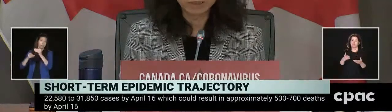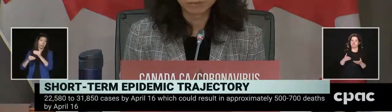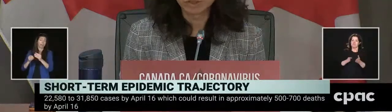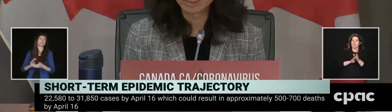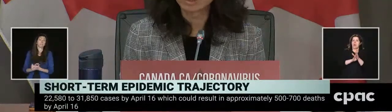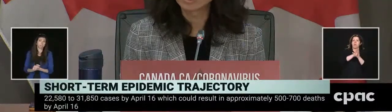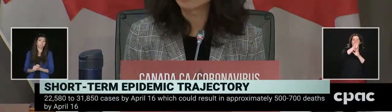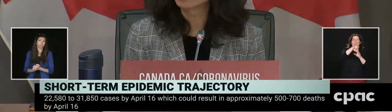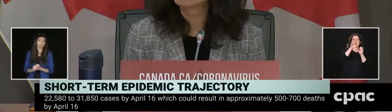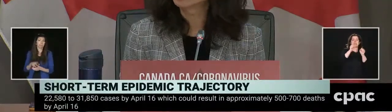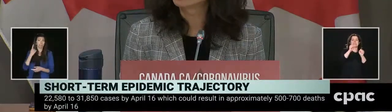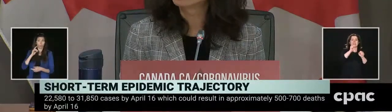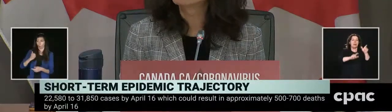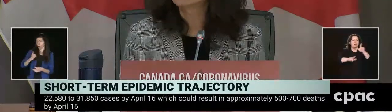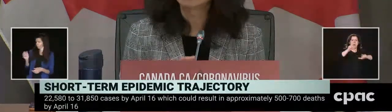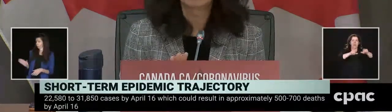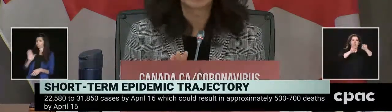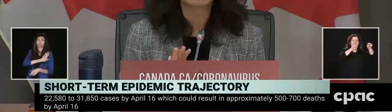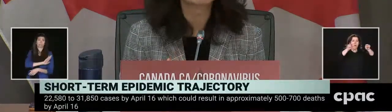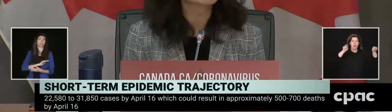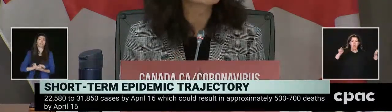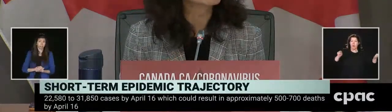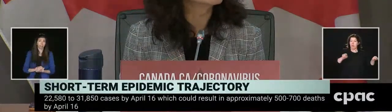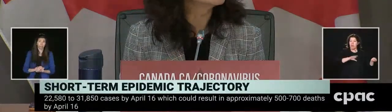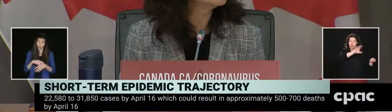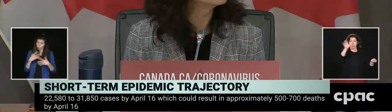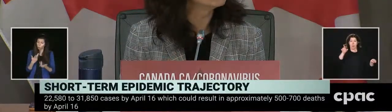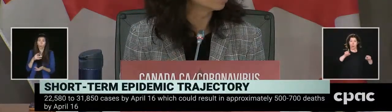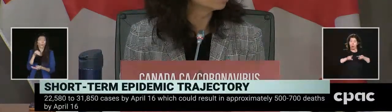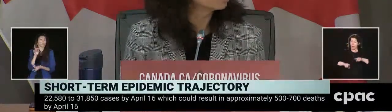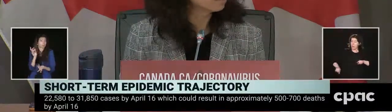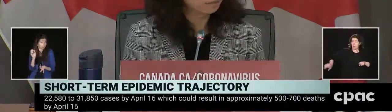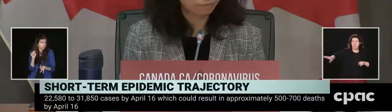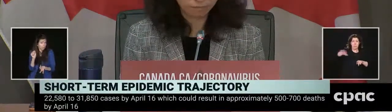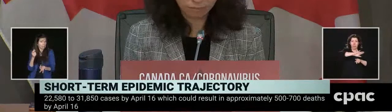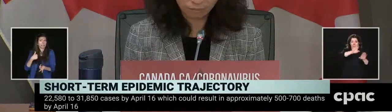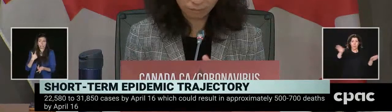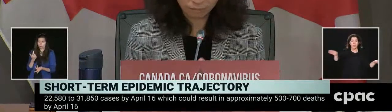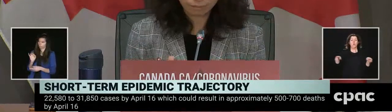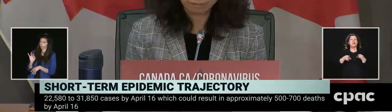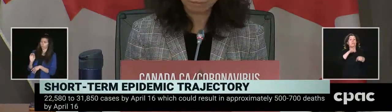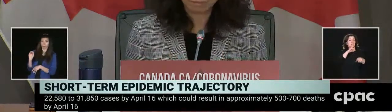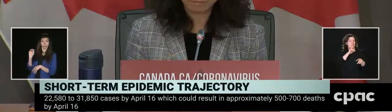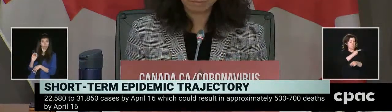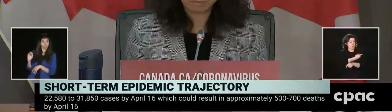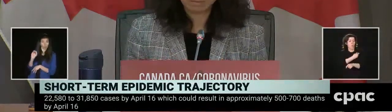we will be supporting Ontario whenever the need arises.